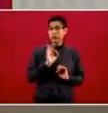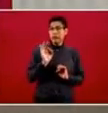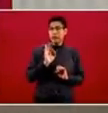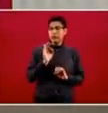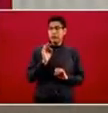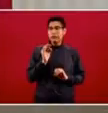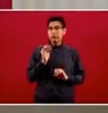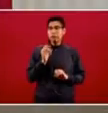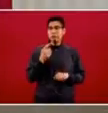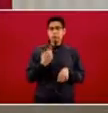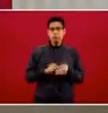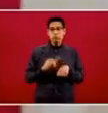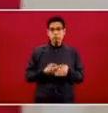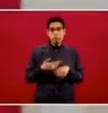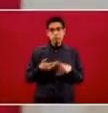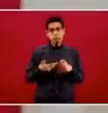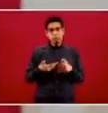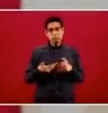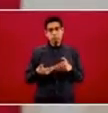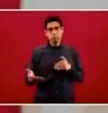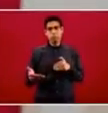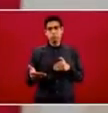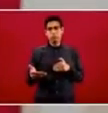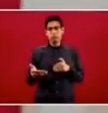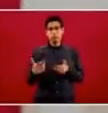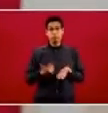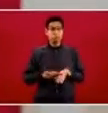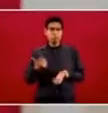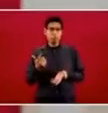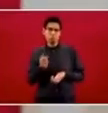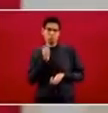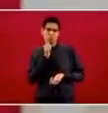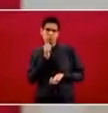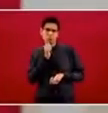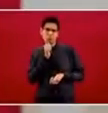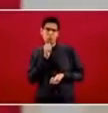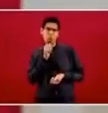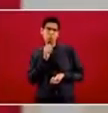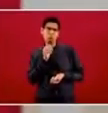either because he doesn't think it is convenient or because he is abiding the federal